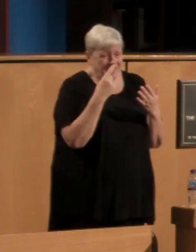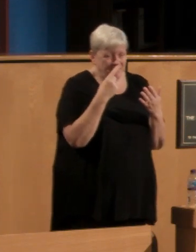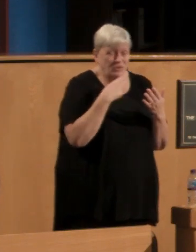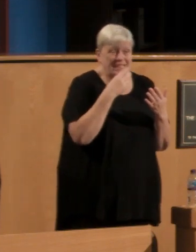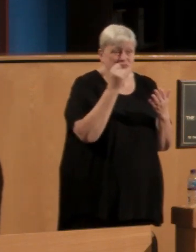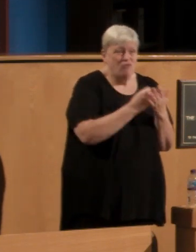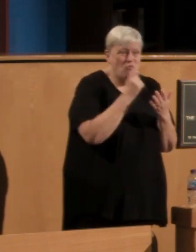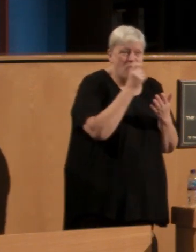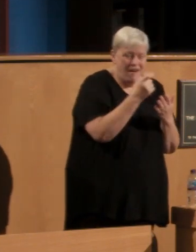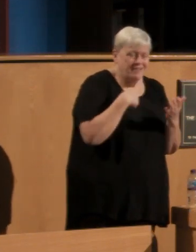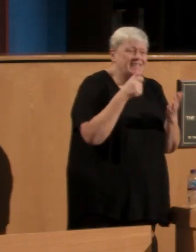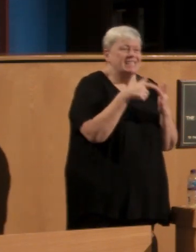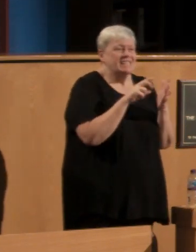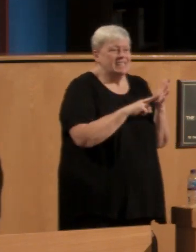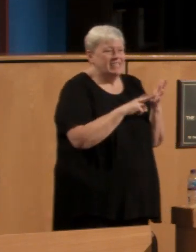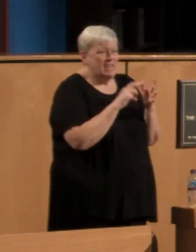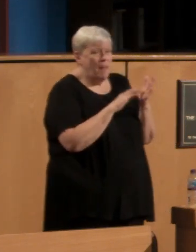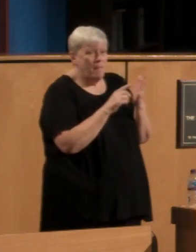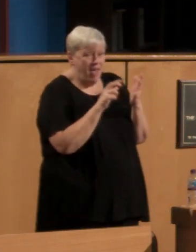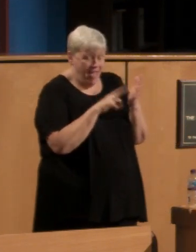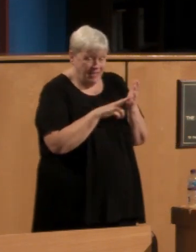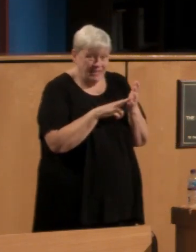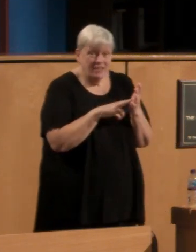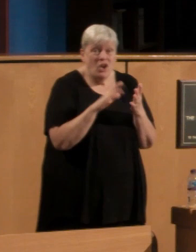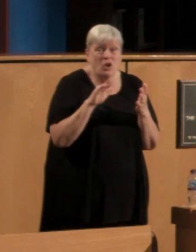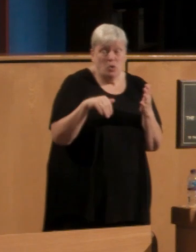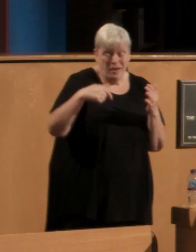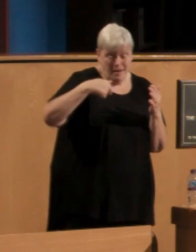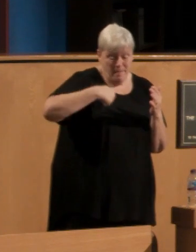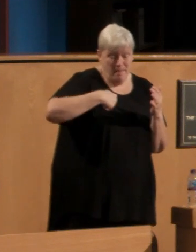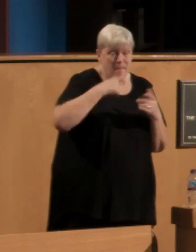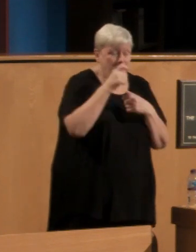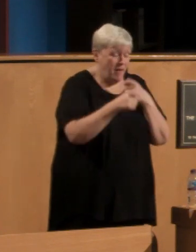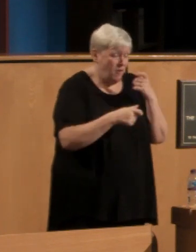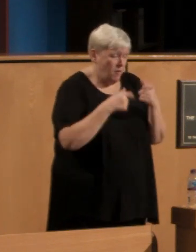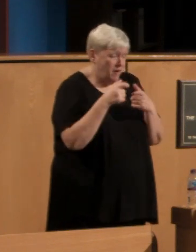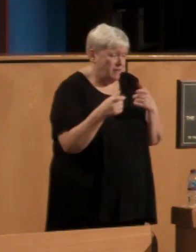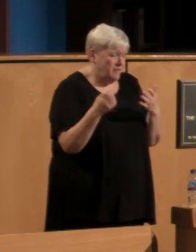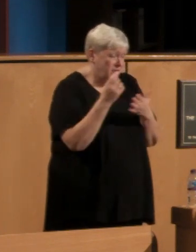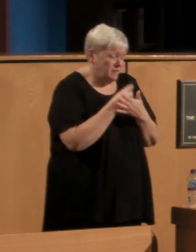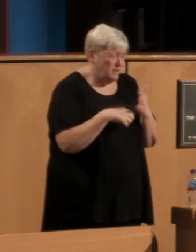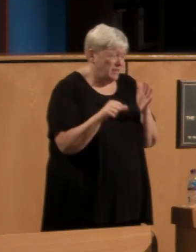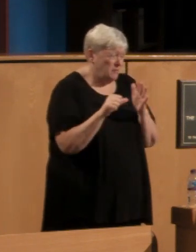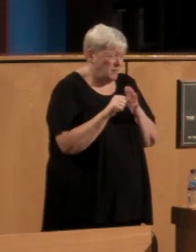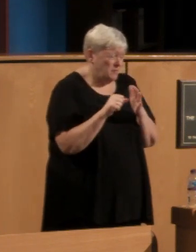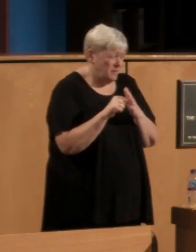I read out. So queer in my own work is basically about problematizing,